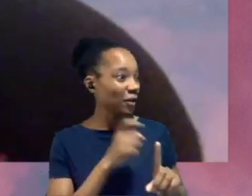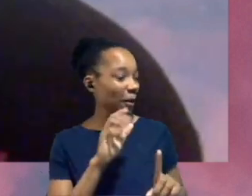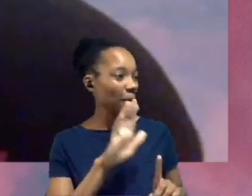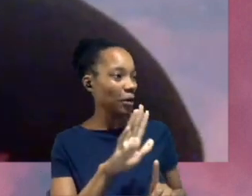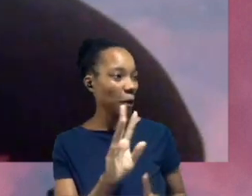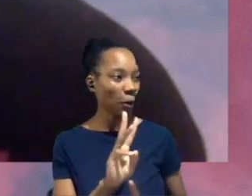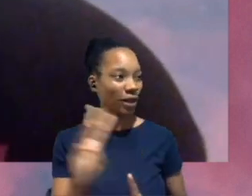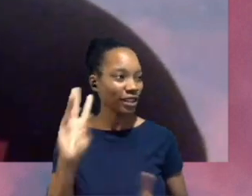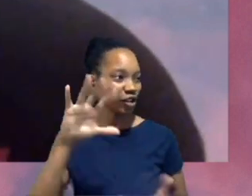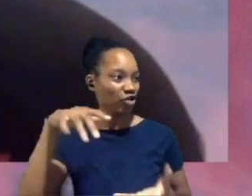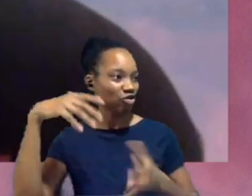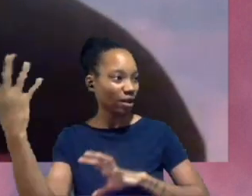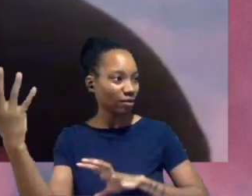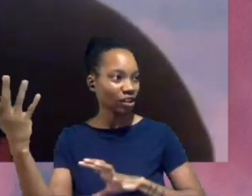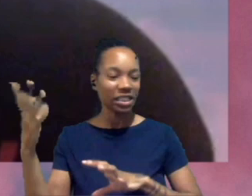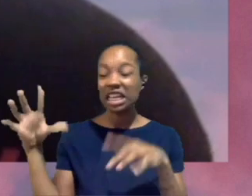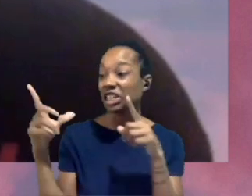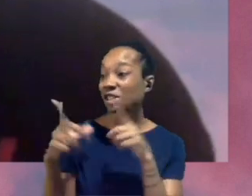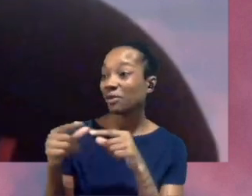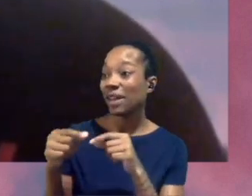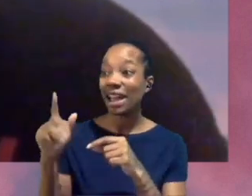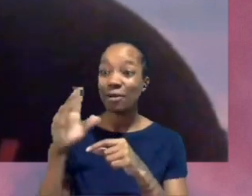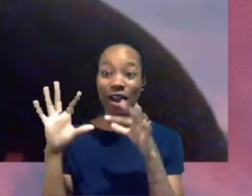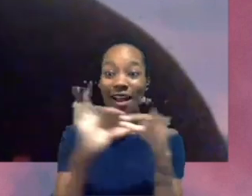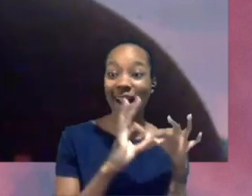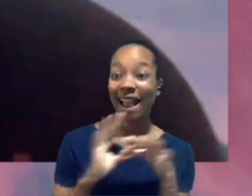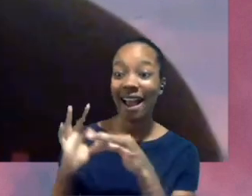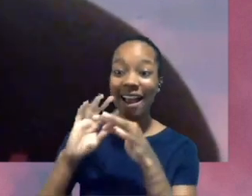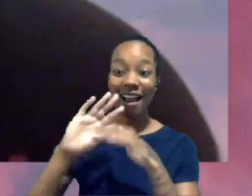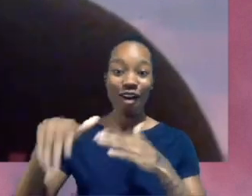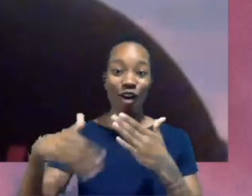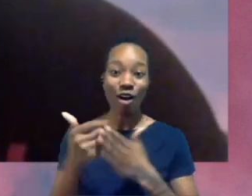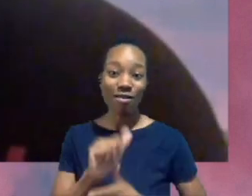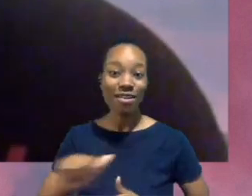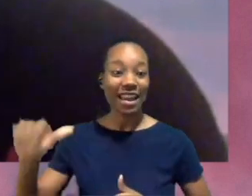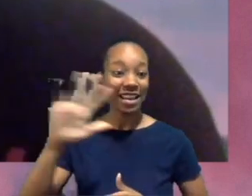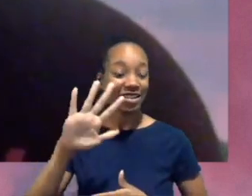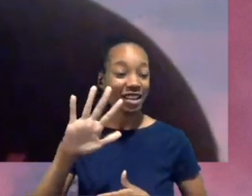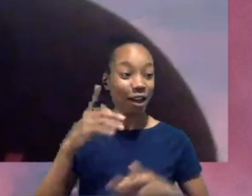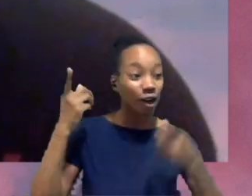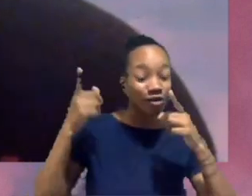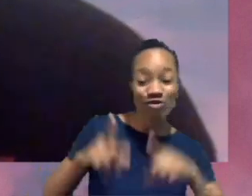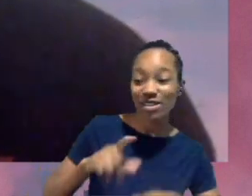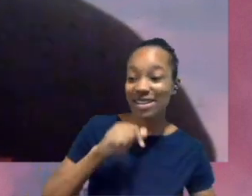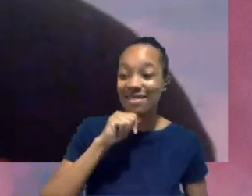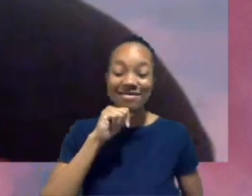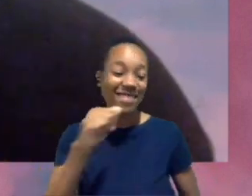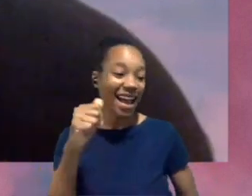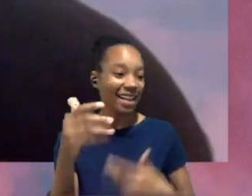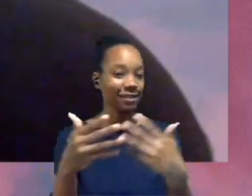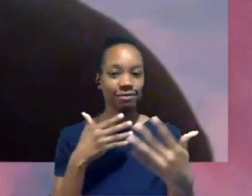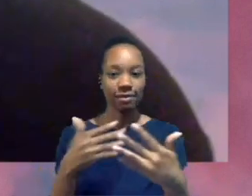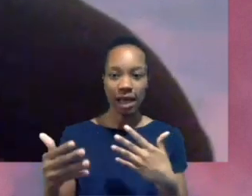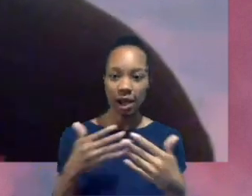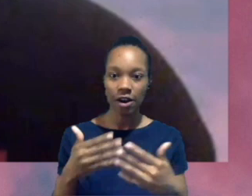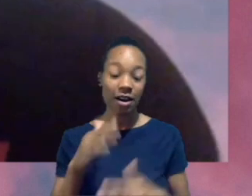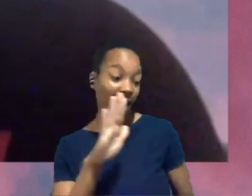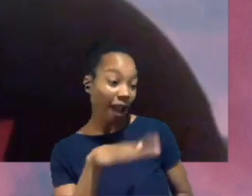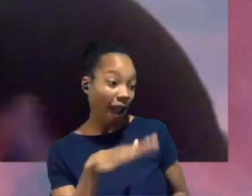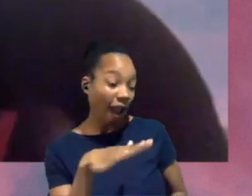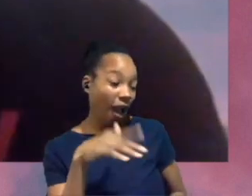good. Japan will unite all of Asia with or without your consent. Brown little brother, we have come to help you,